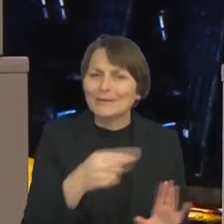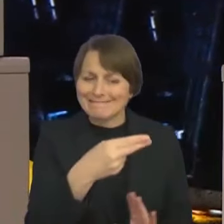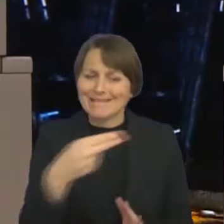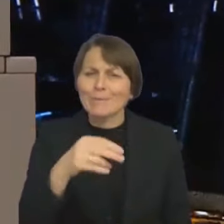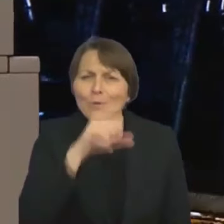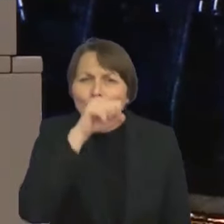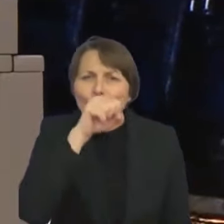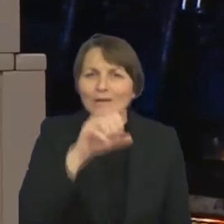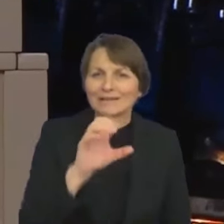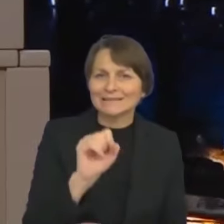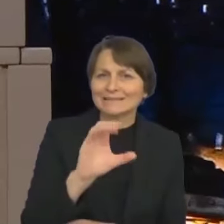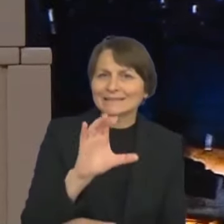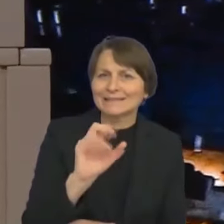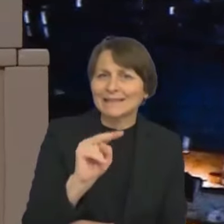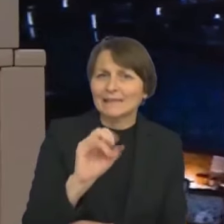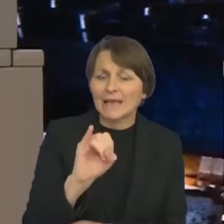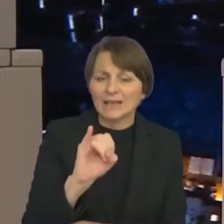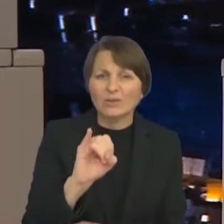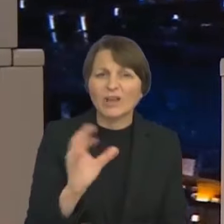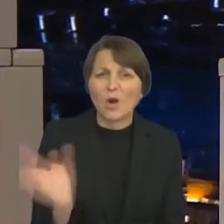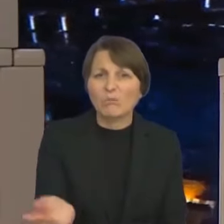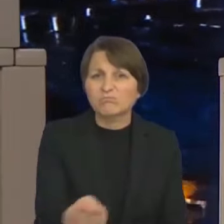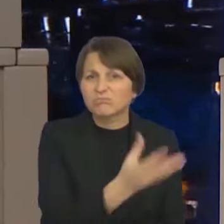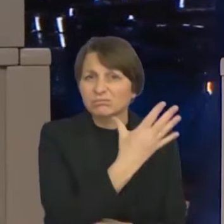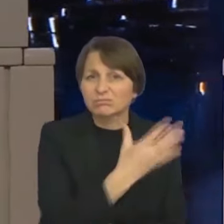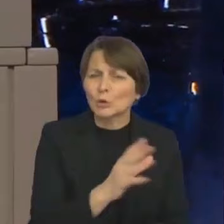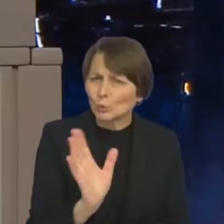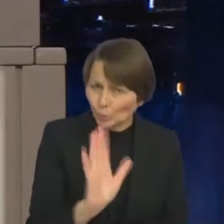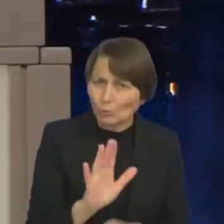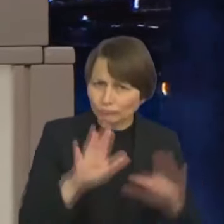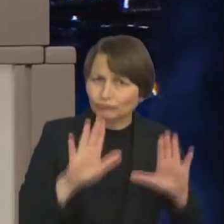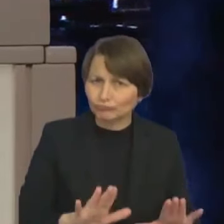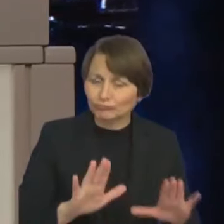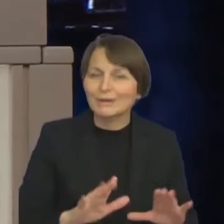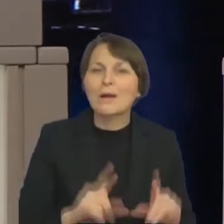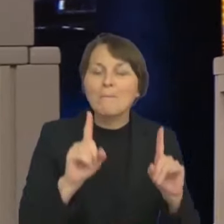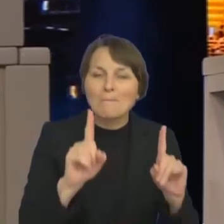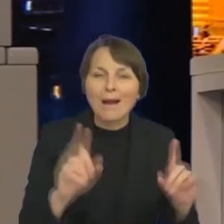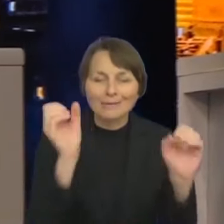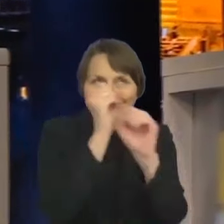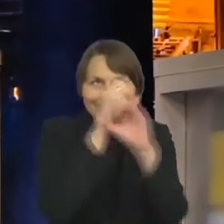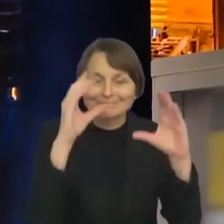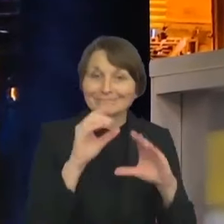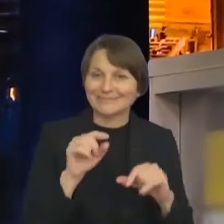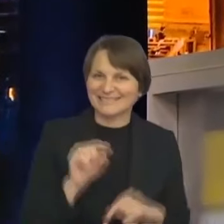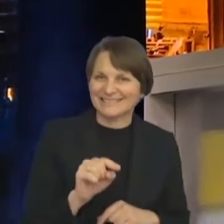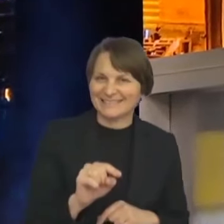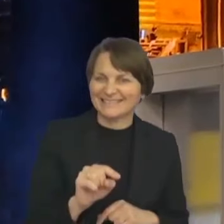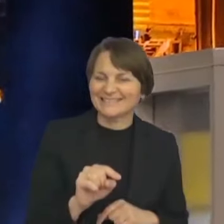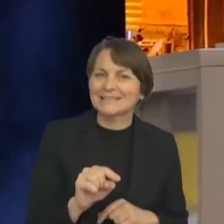give up the name Scenic. But the concept of an MPV is just not